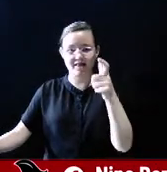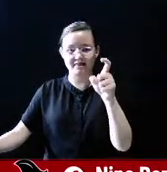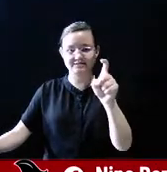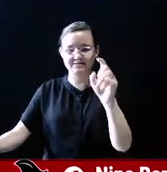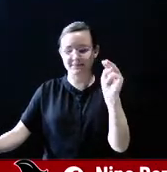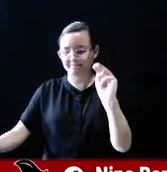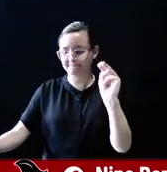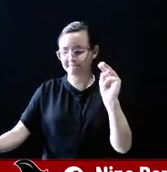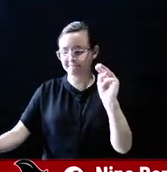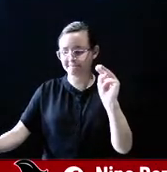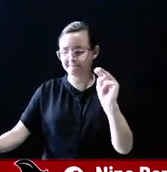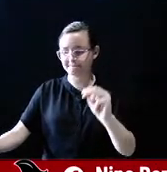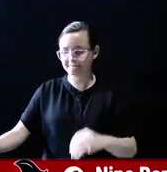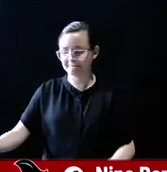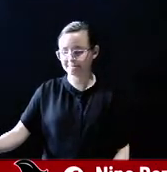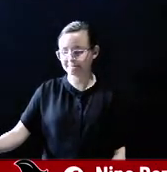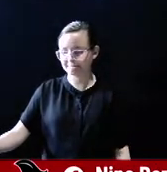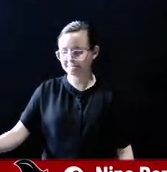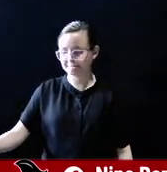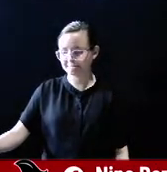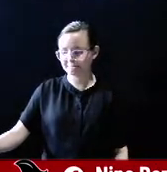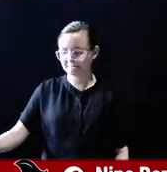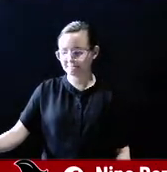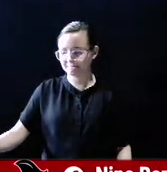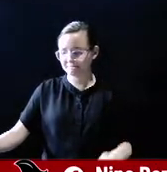Alex Martinez Sillas.